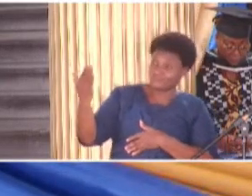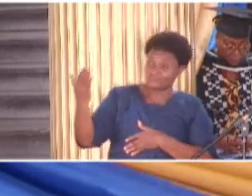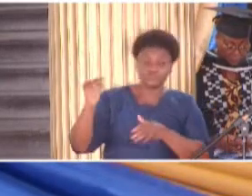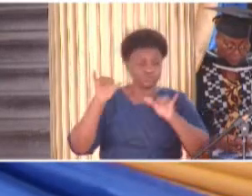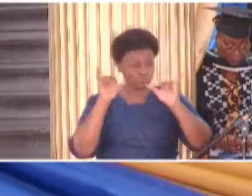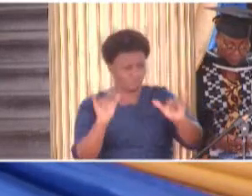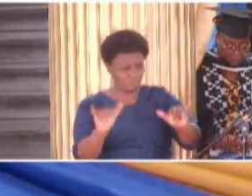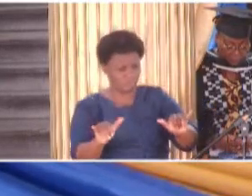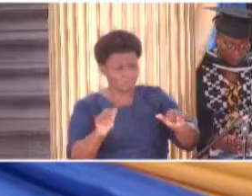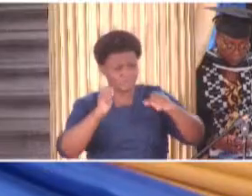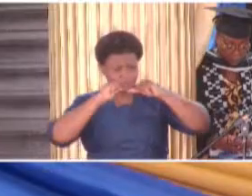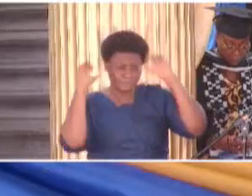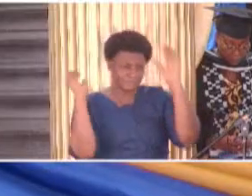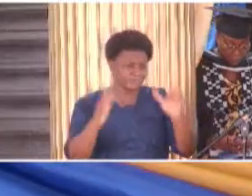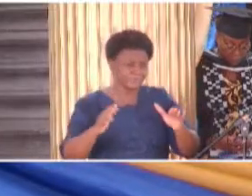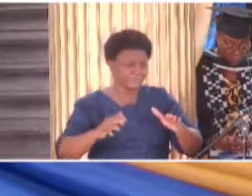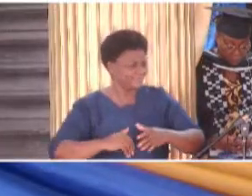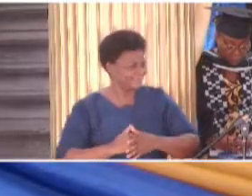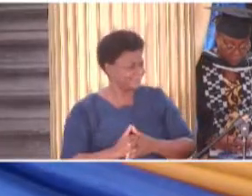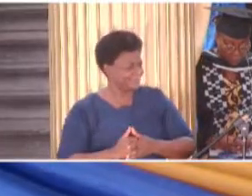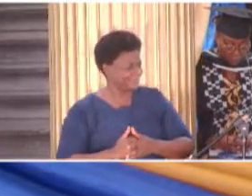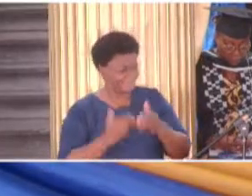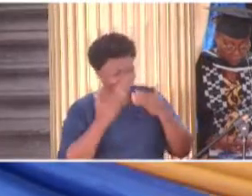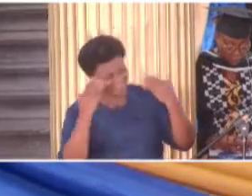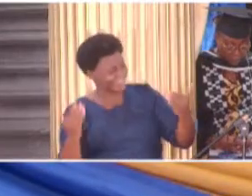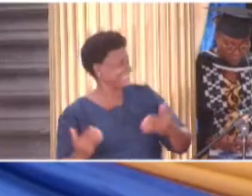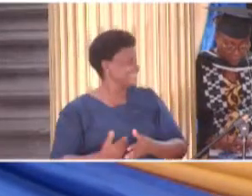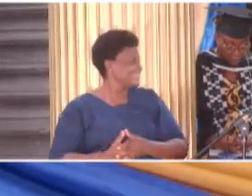Remain blessed. Thank you.